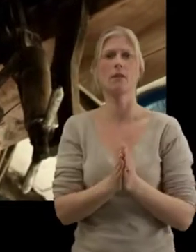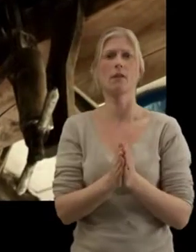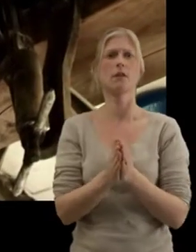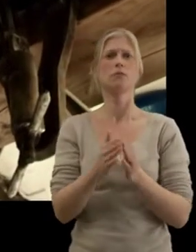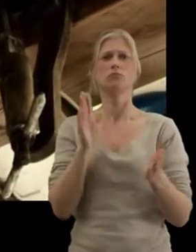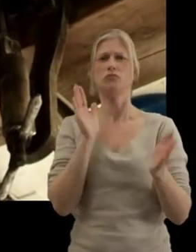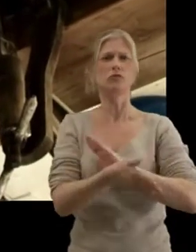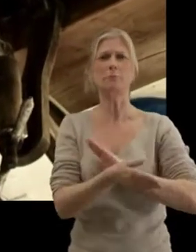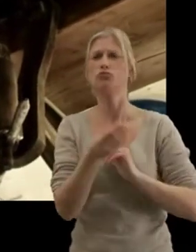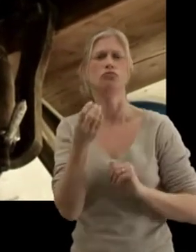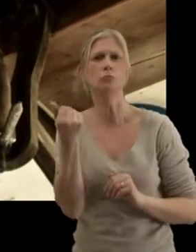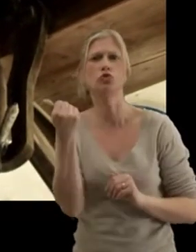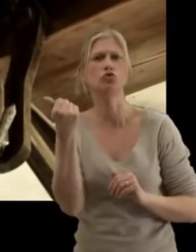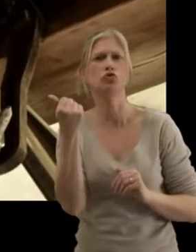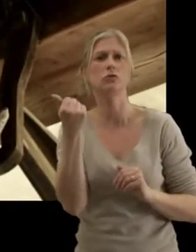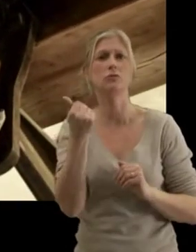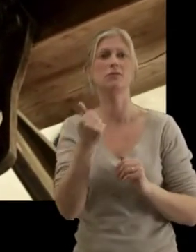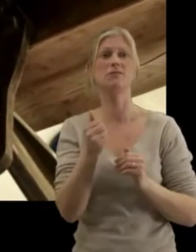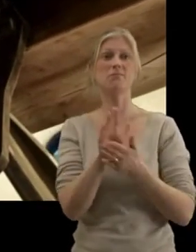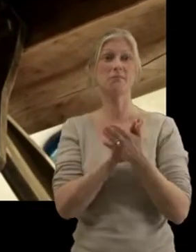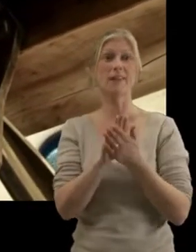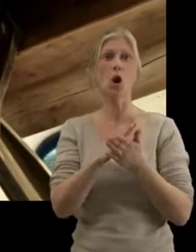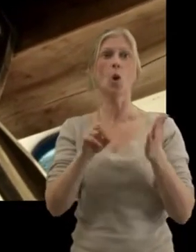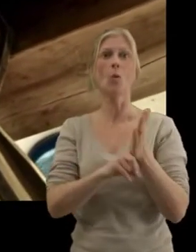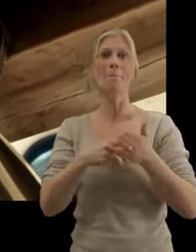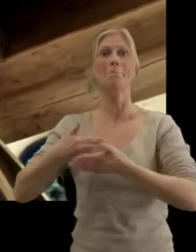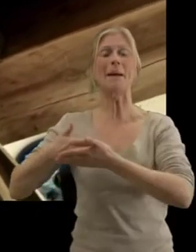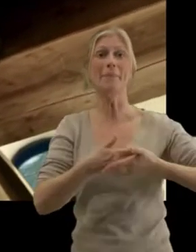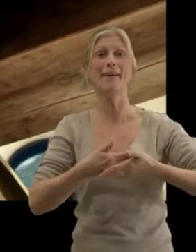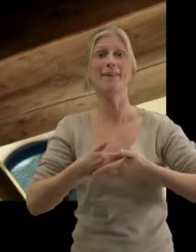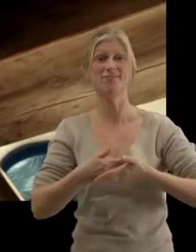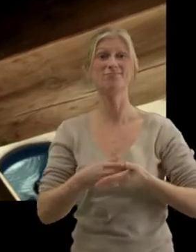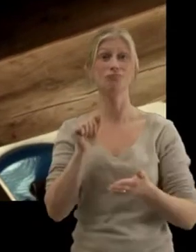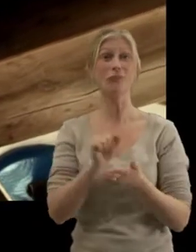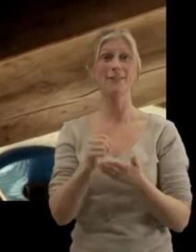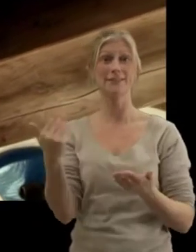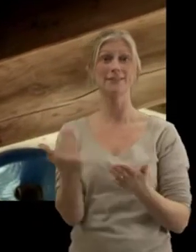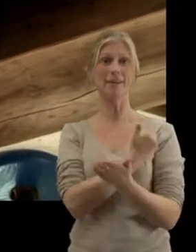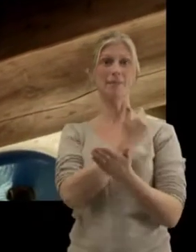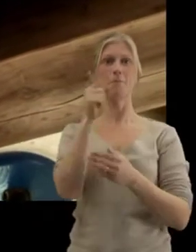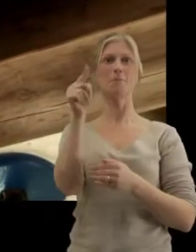much damage. So in the end Lloyd did actually save Alford windmill.